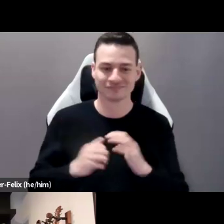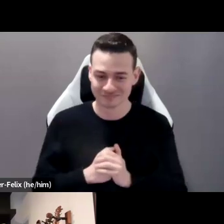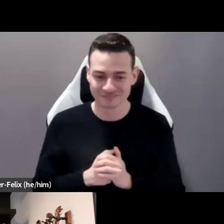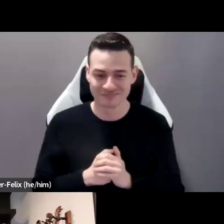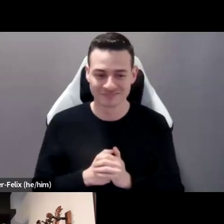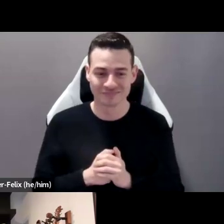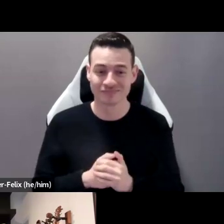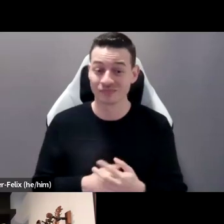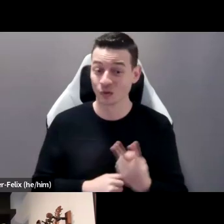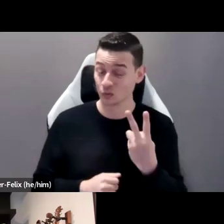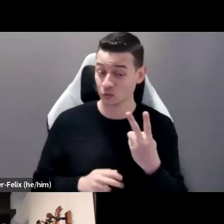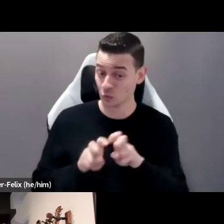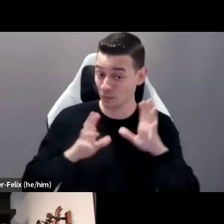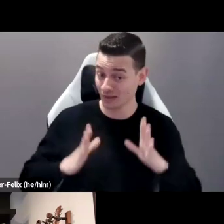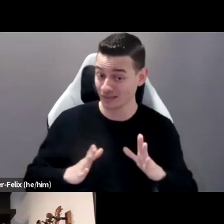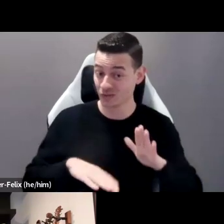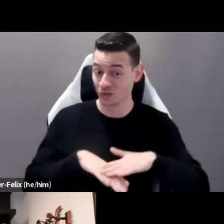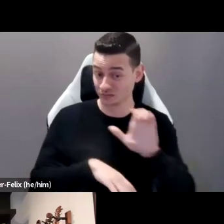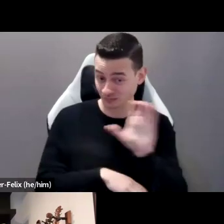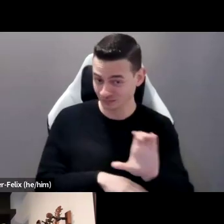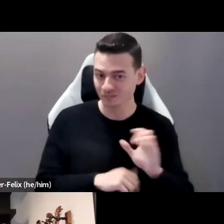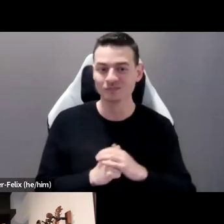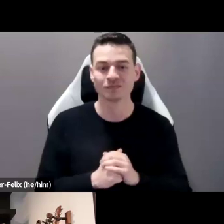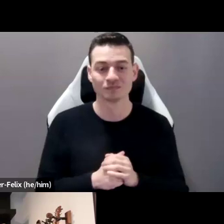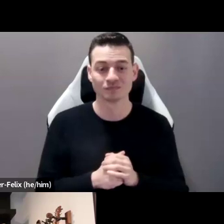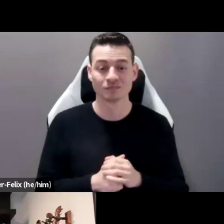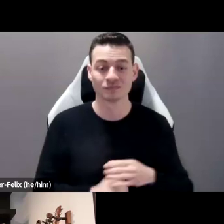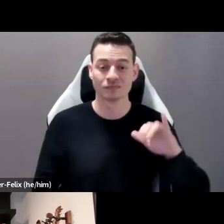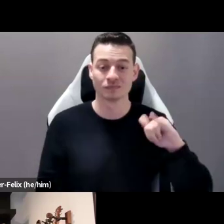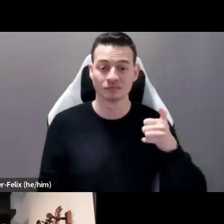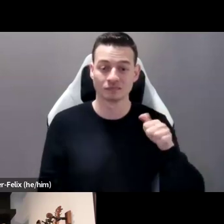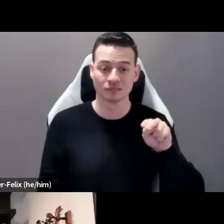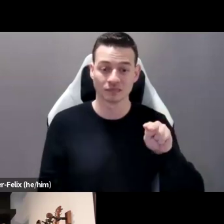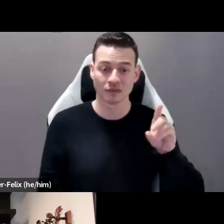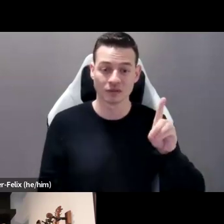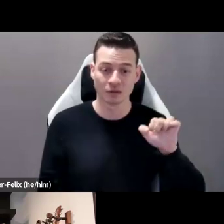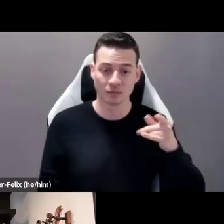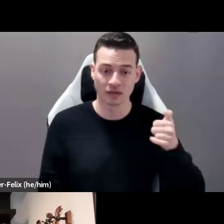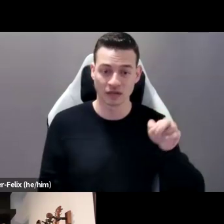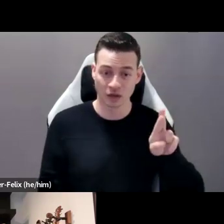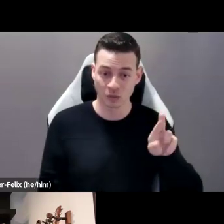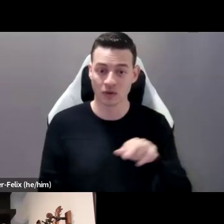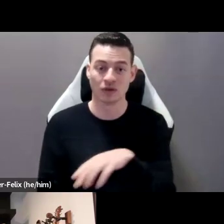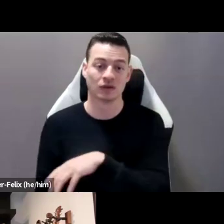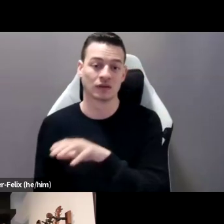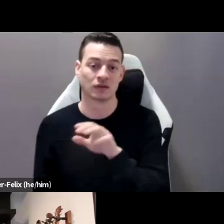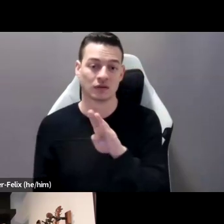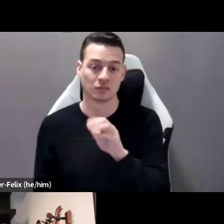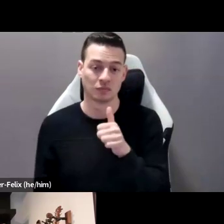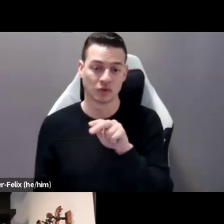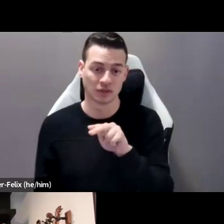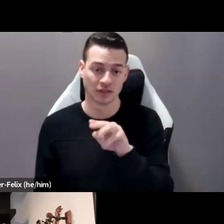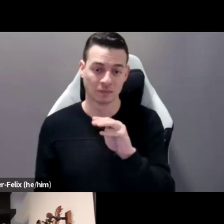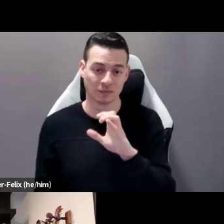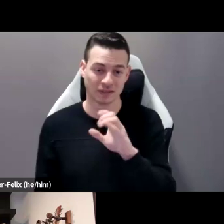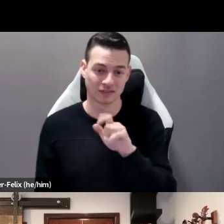We're joined by two panelists on Zoom today, Jason Domogauer and Merlin McDonald. Jason, will you introduce yourself? And then Merlin, will you introduce